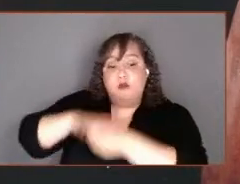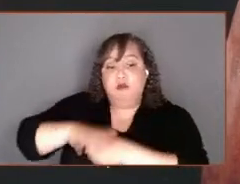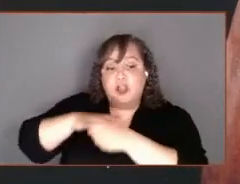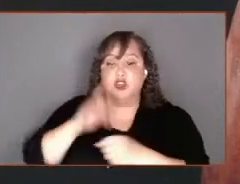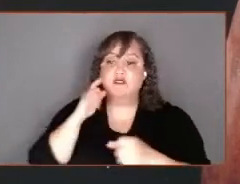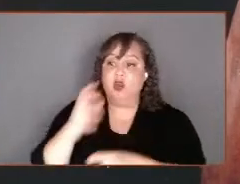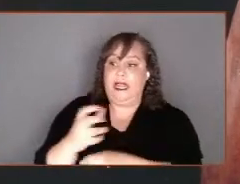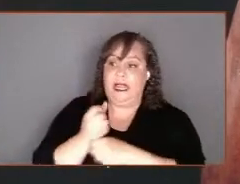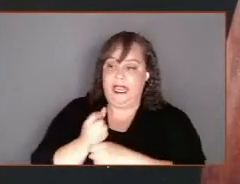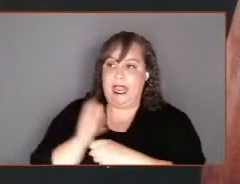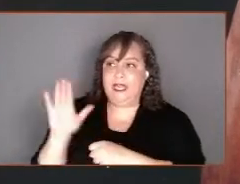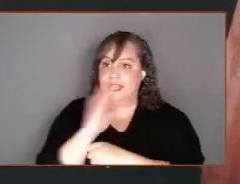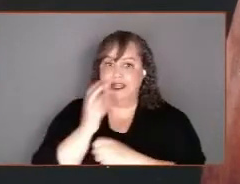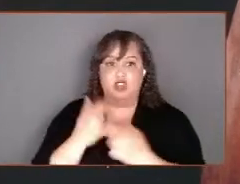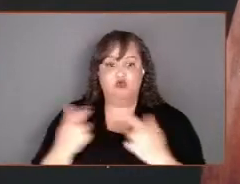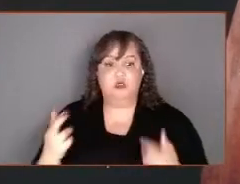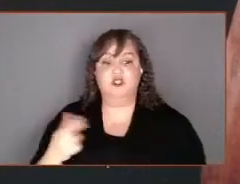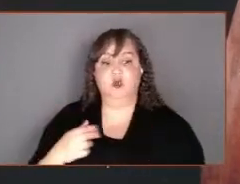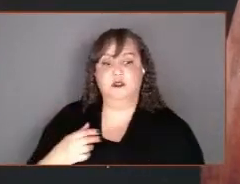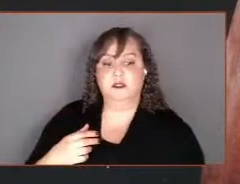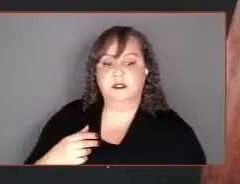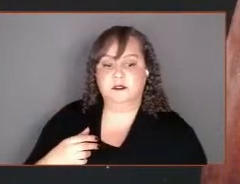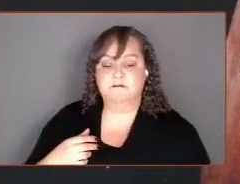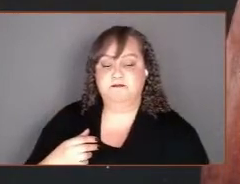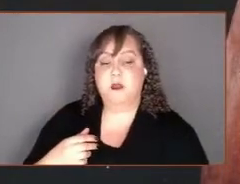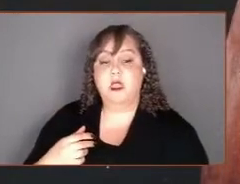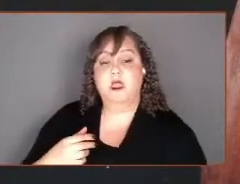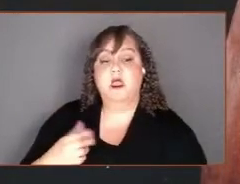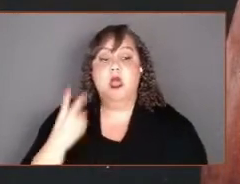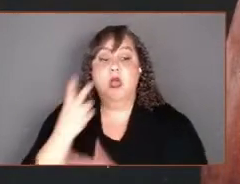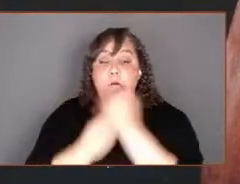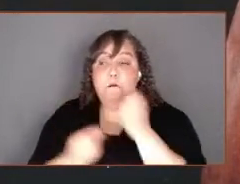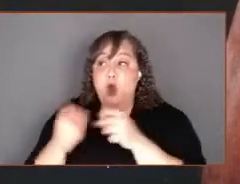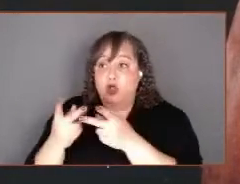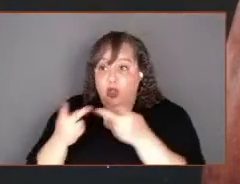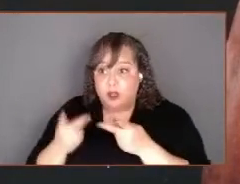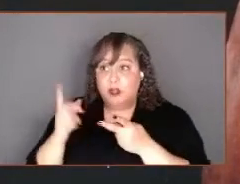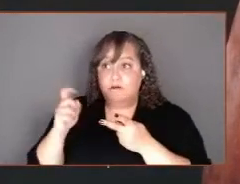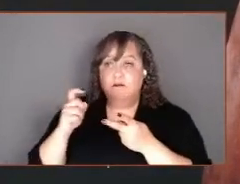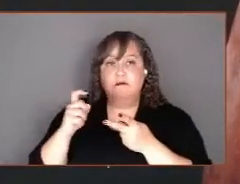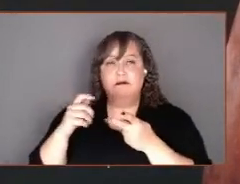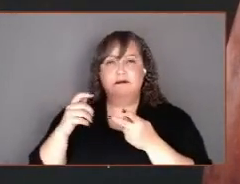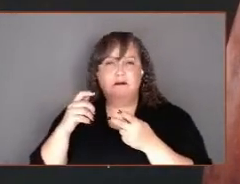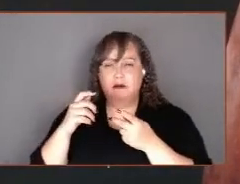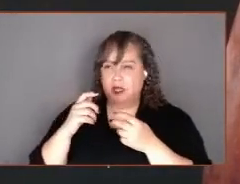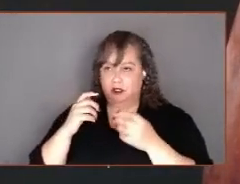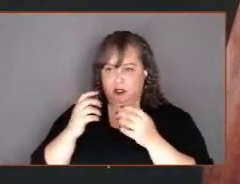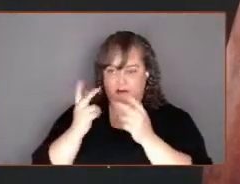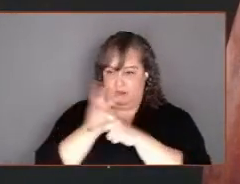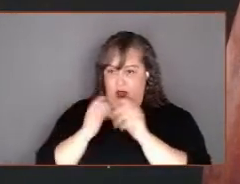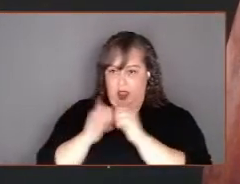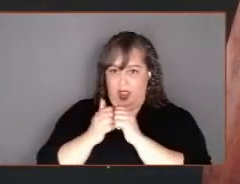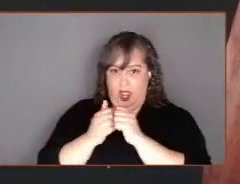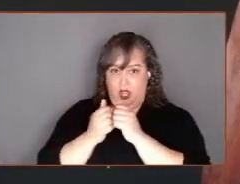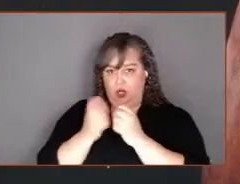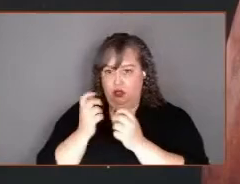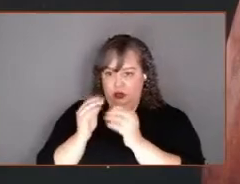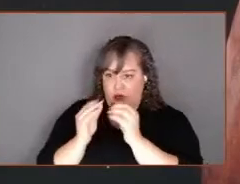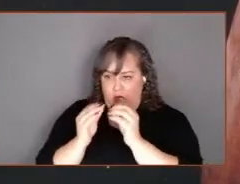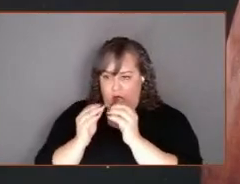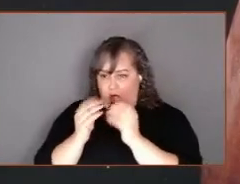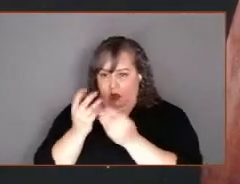resources. In both locations, they have to deal with dust, but the way the dust behaves differs on the moon and on Mars. In addition,